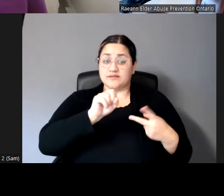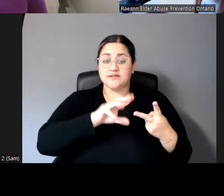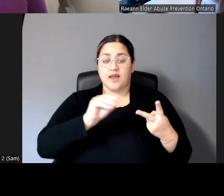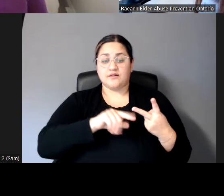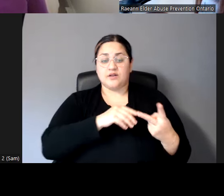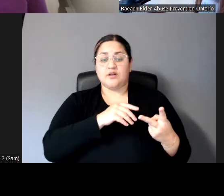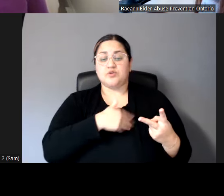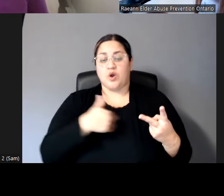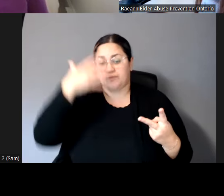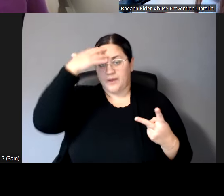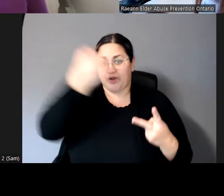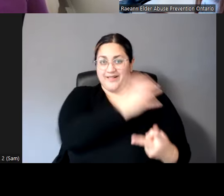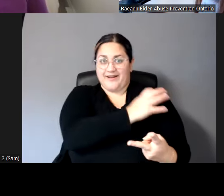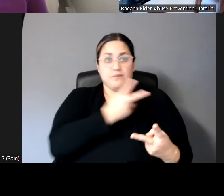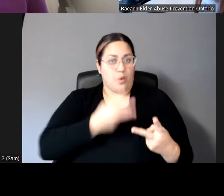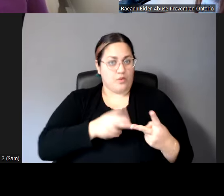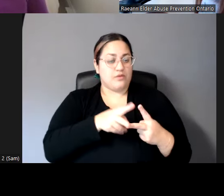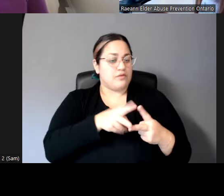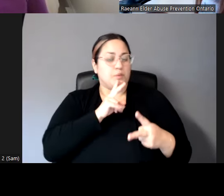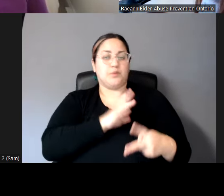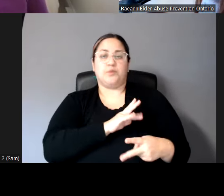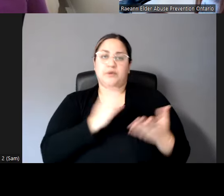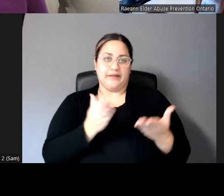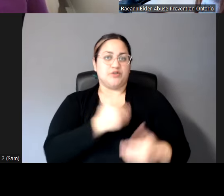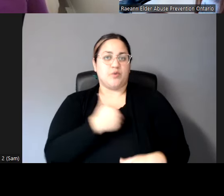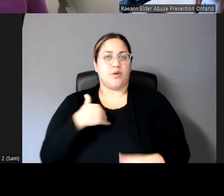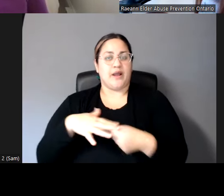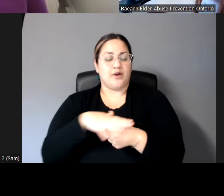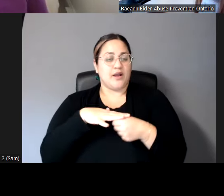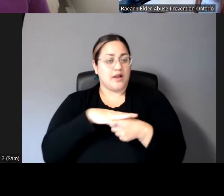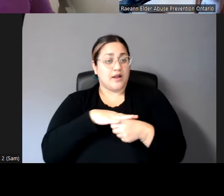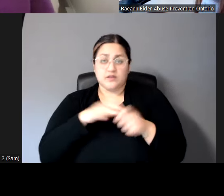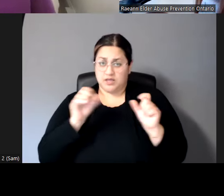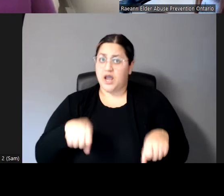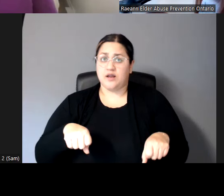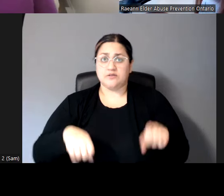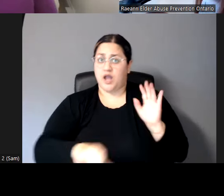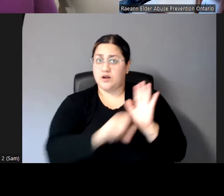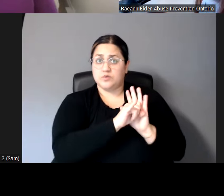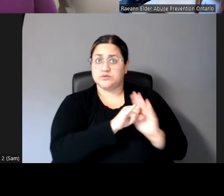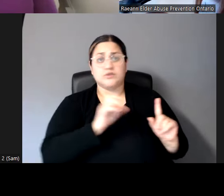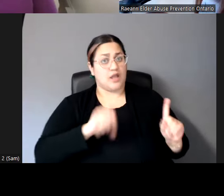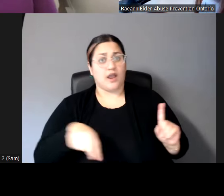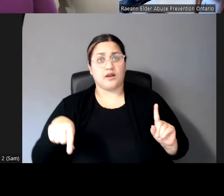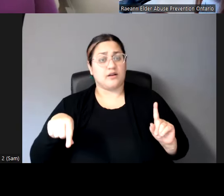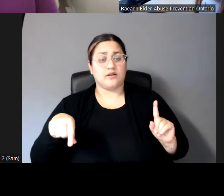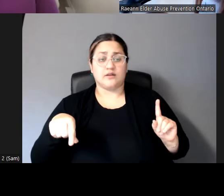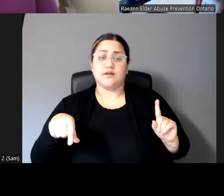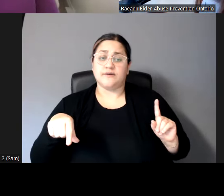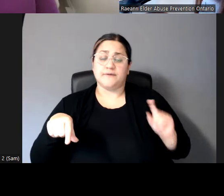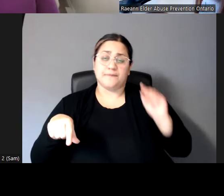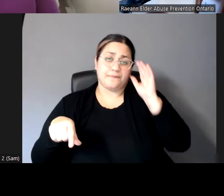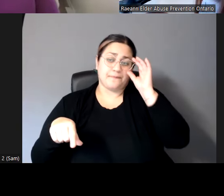here. The issue is, and they are more than capable of diagnosing, probably better than anywhere else, or just as